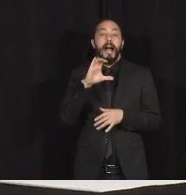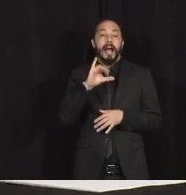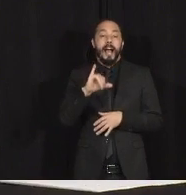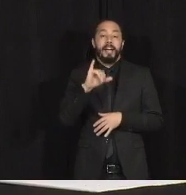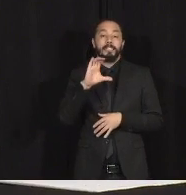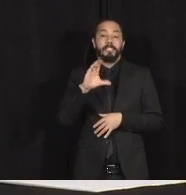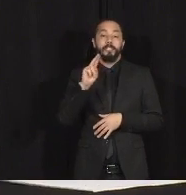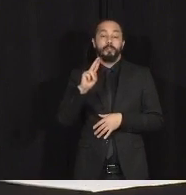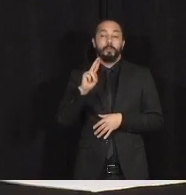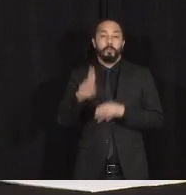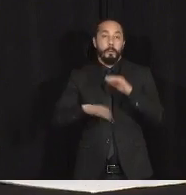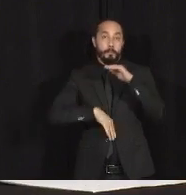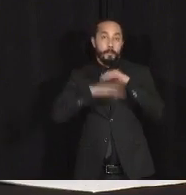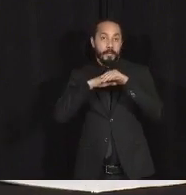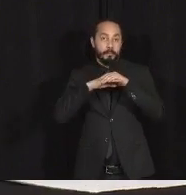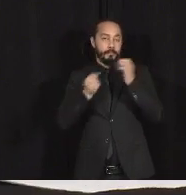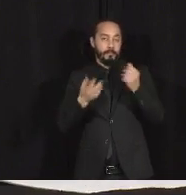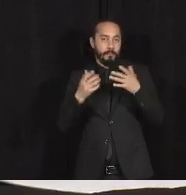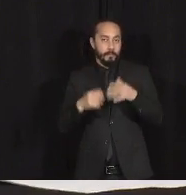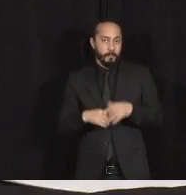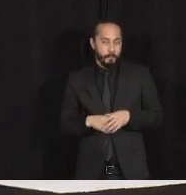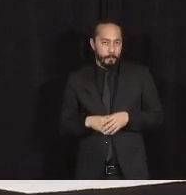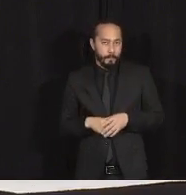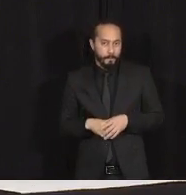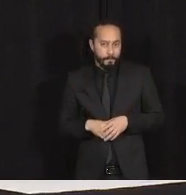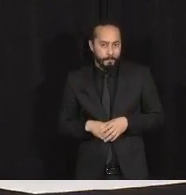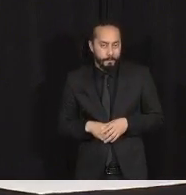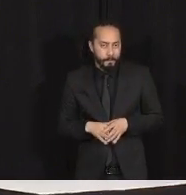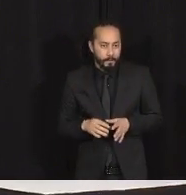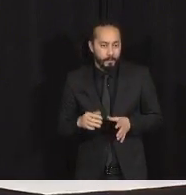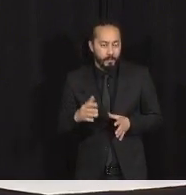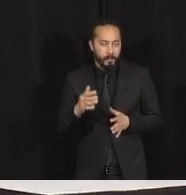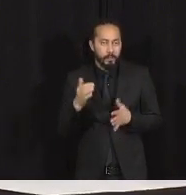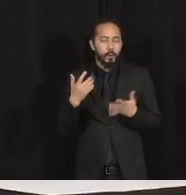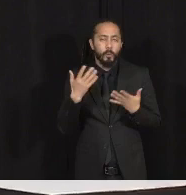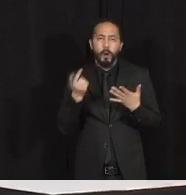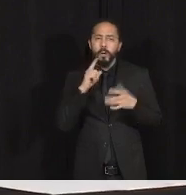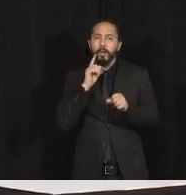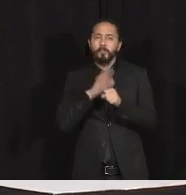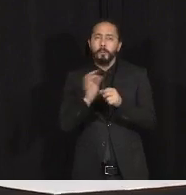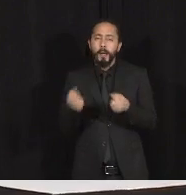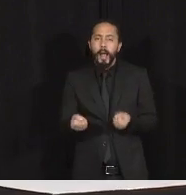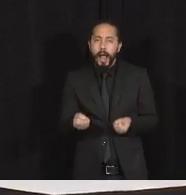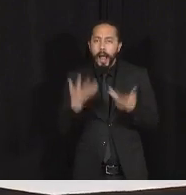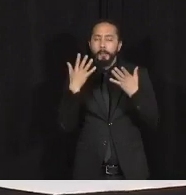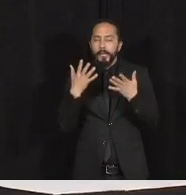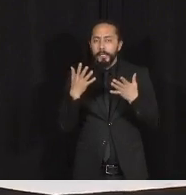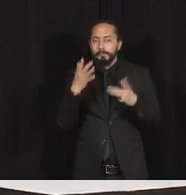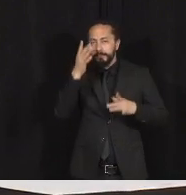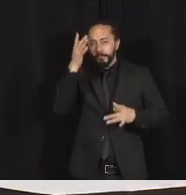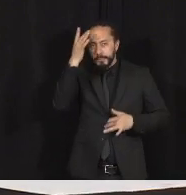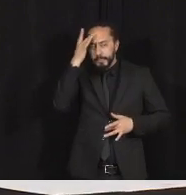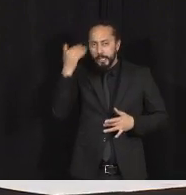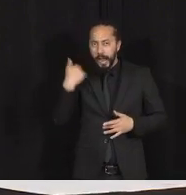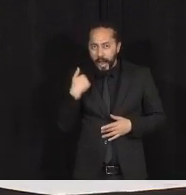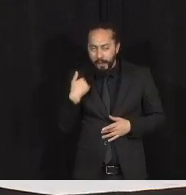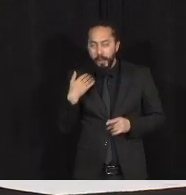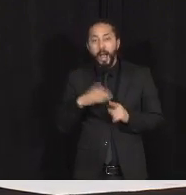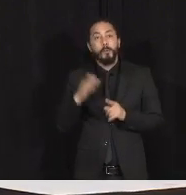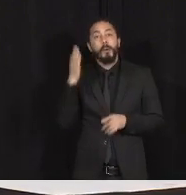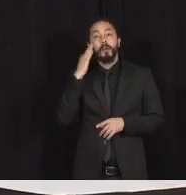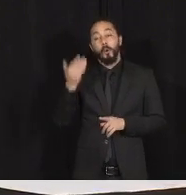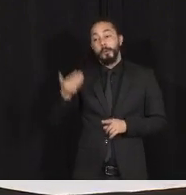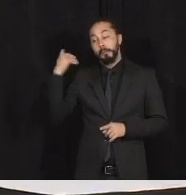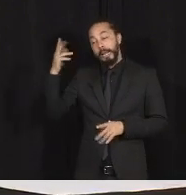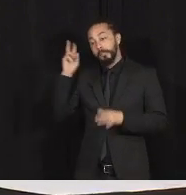is the confirmed number of cases, and we know that, in the past, what has been projected and the reality of the situation is not